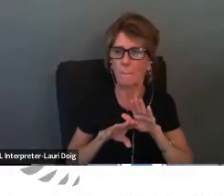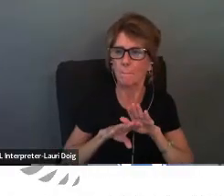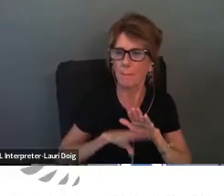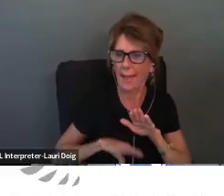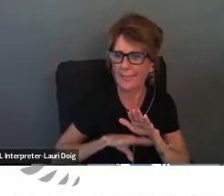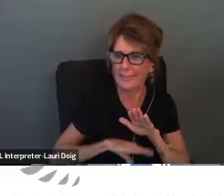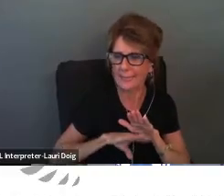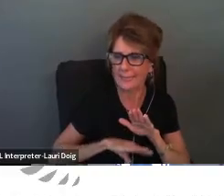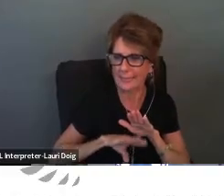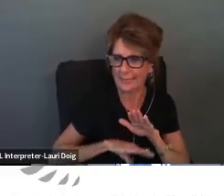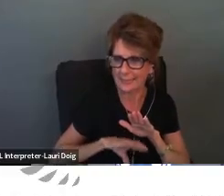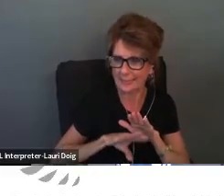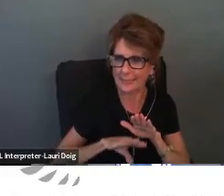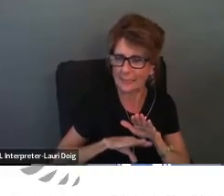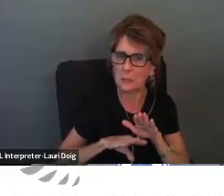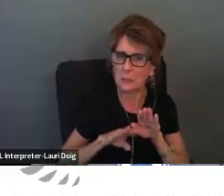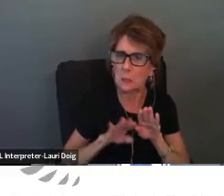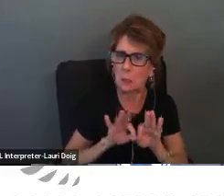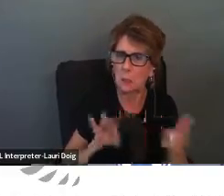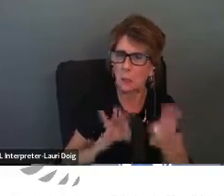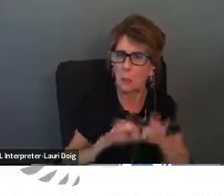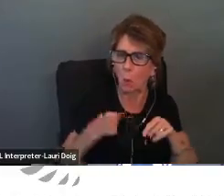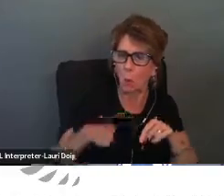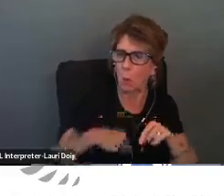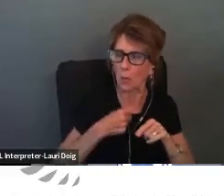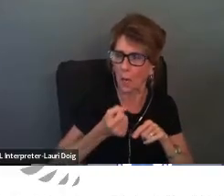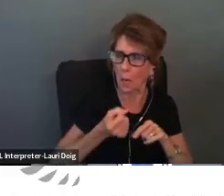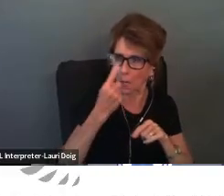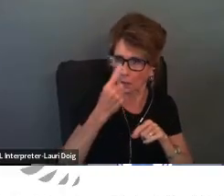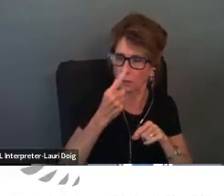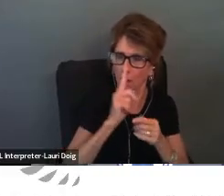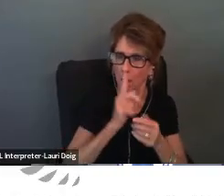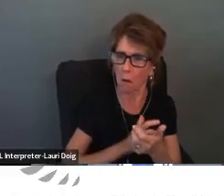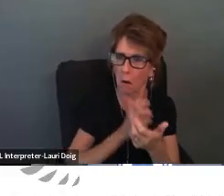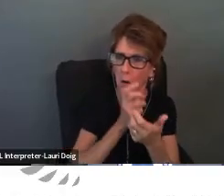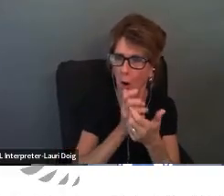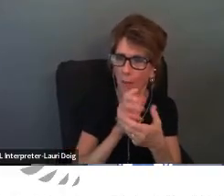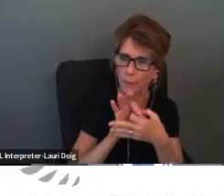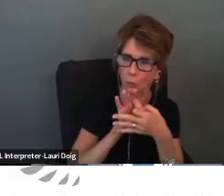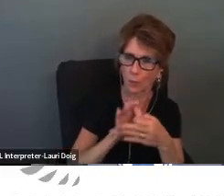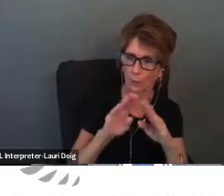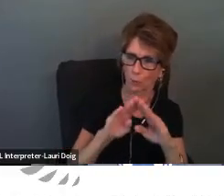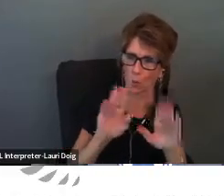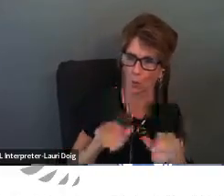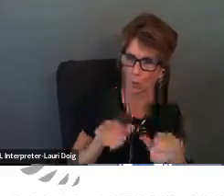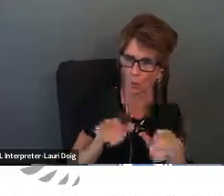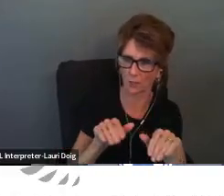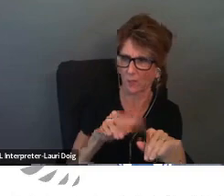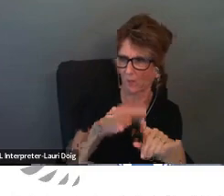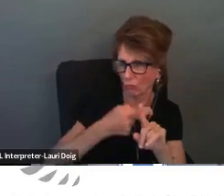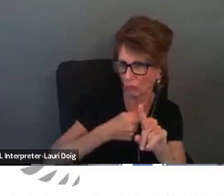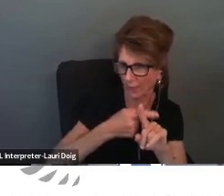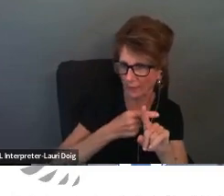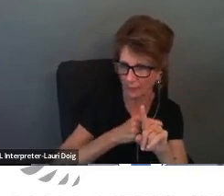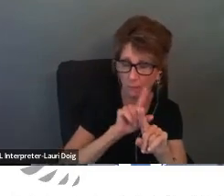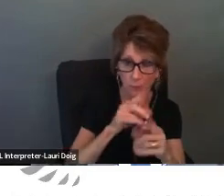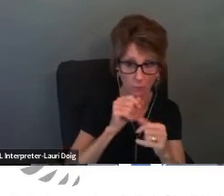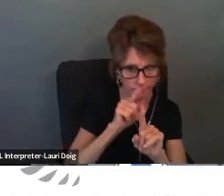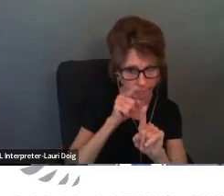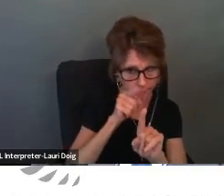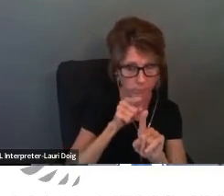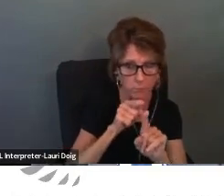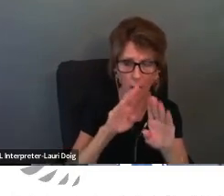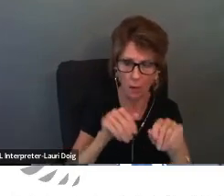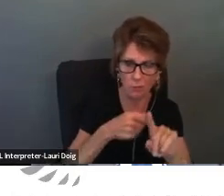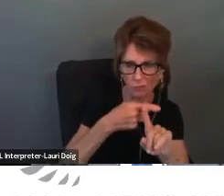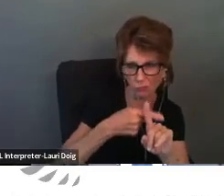so we understand the concept of accommodation in the housing context. Today, we're focusing on housing.